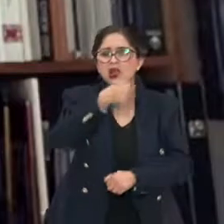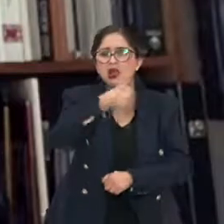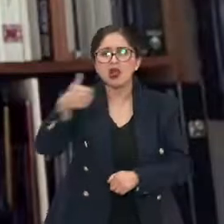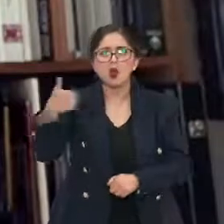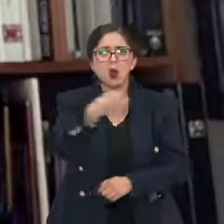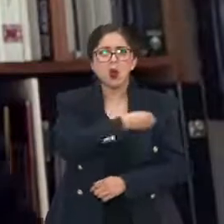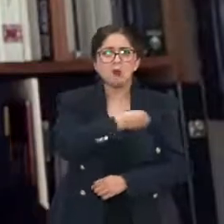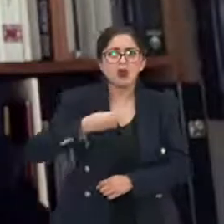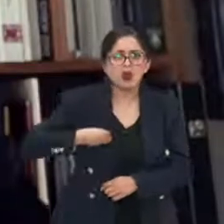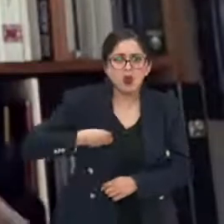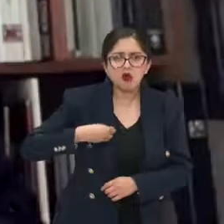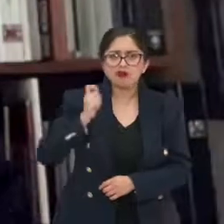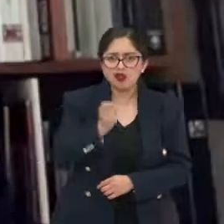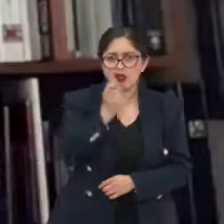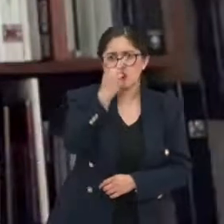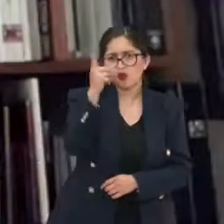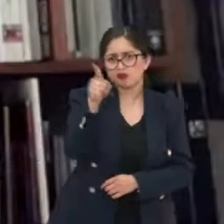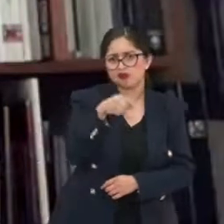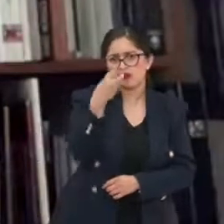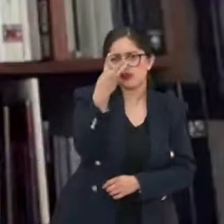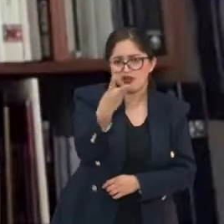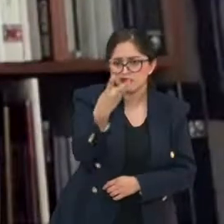these debates to